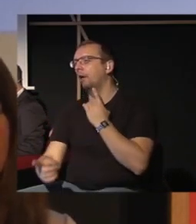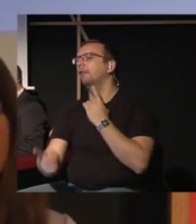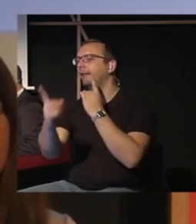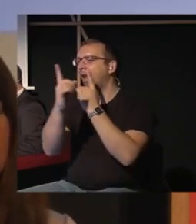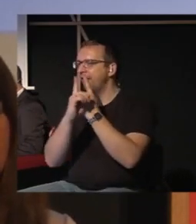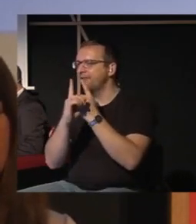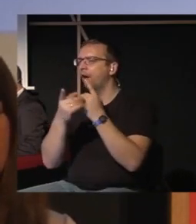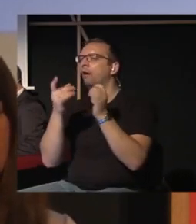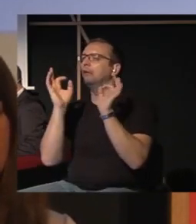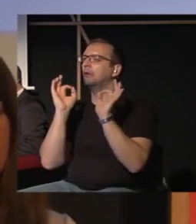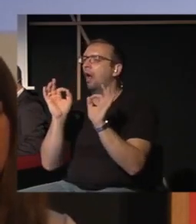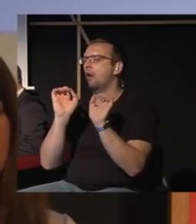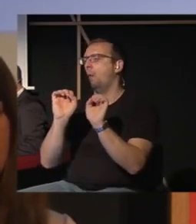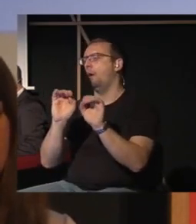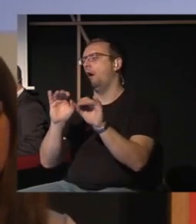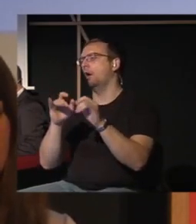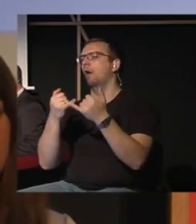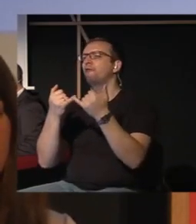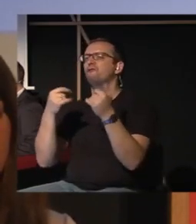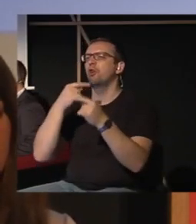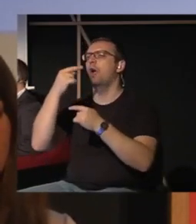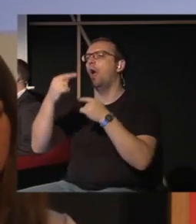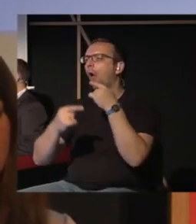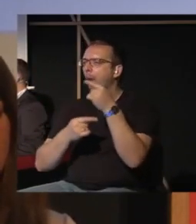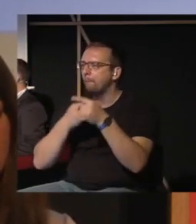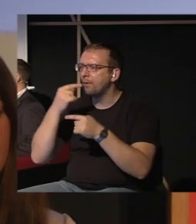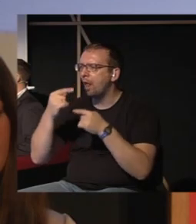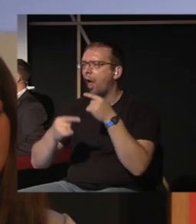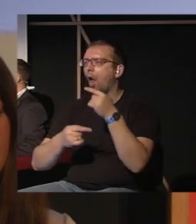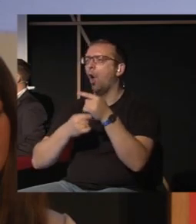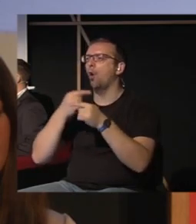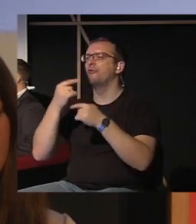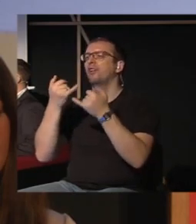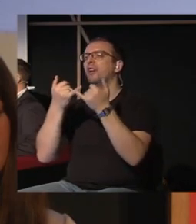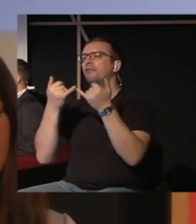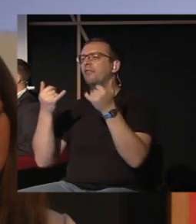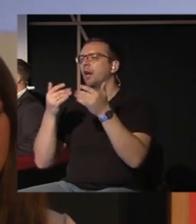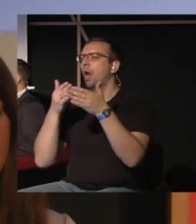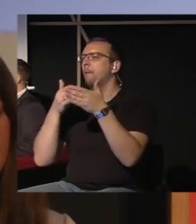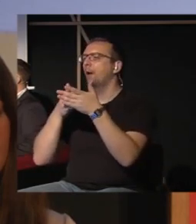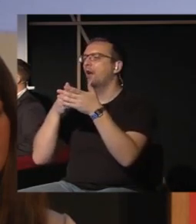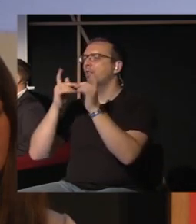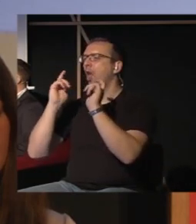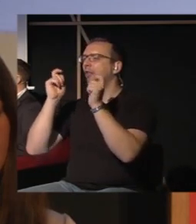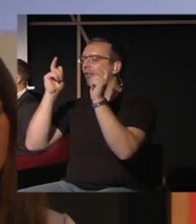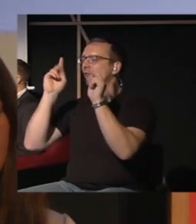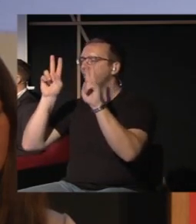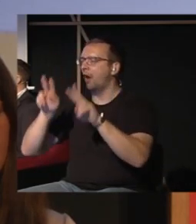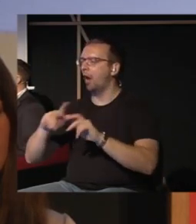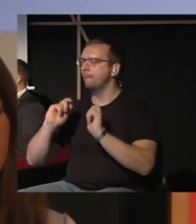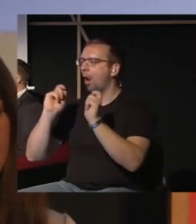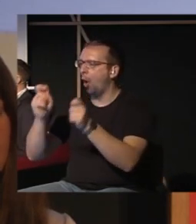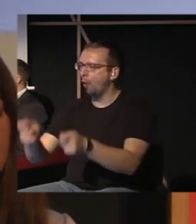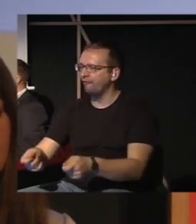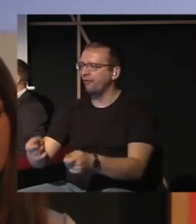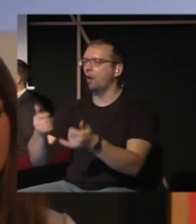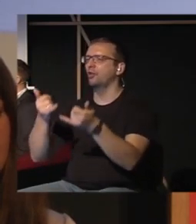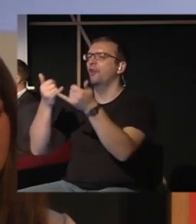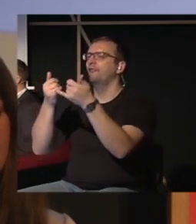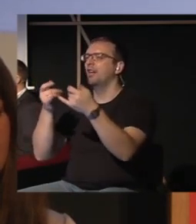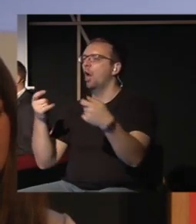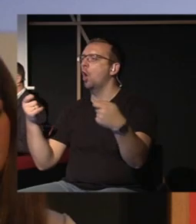ADC, how it's working, everything about tickets, how they can access the stadium. And that is not just